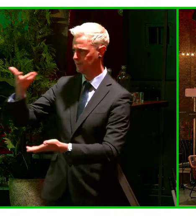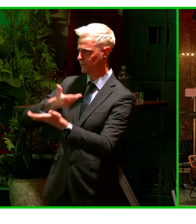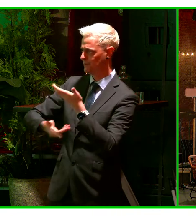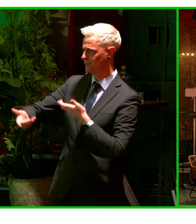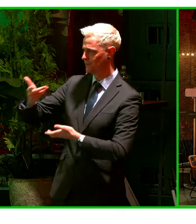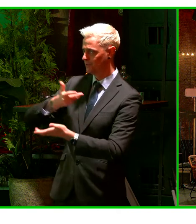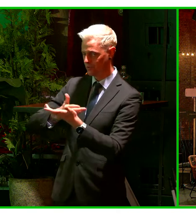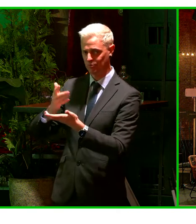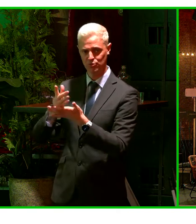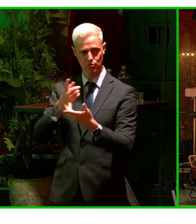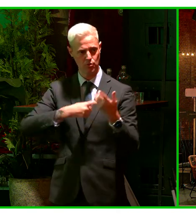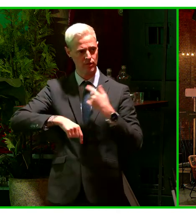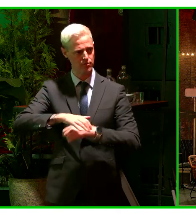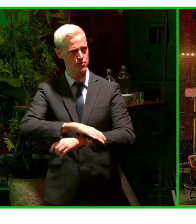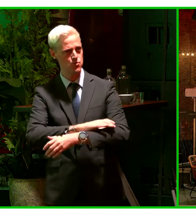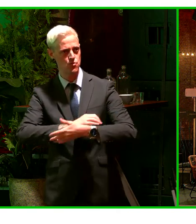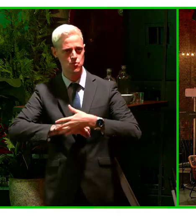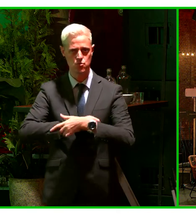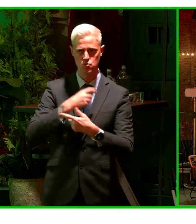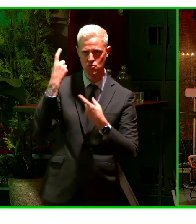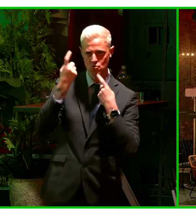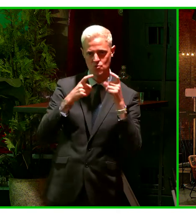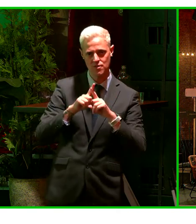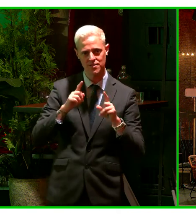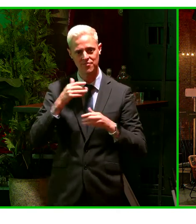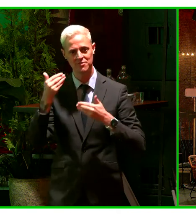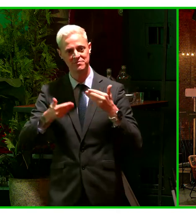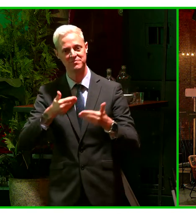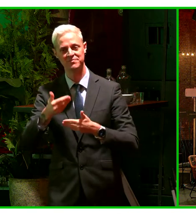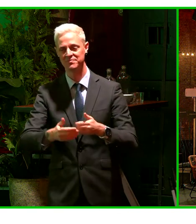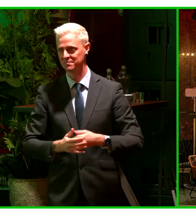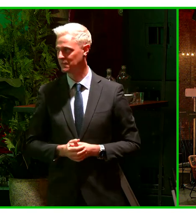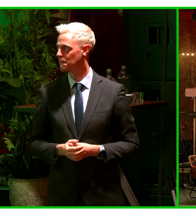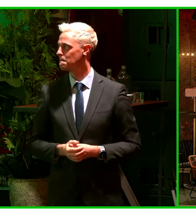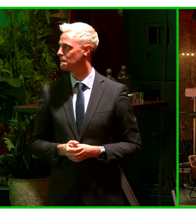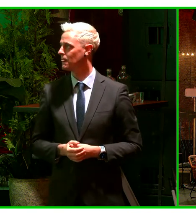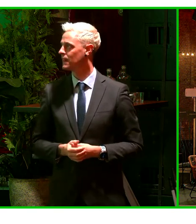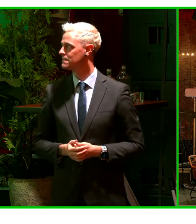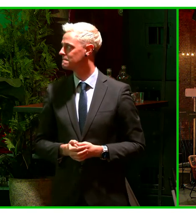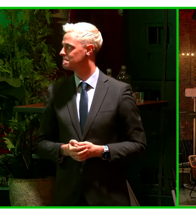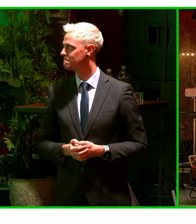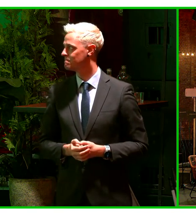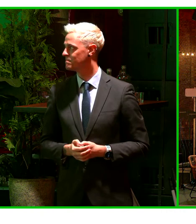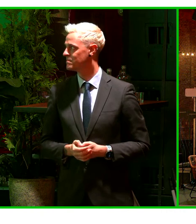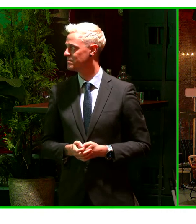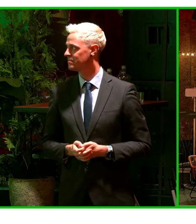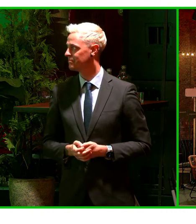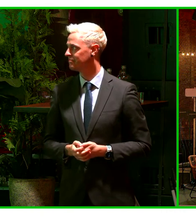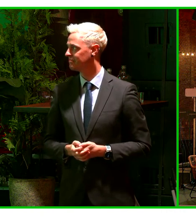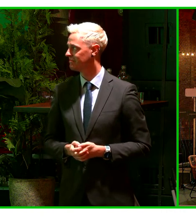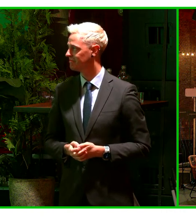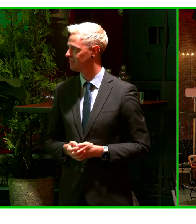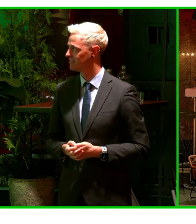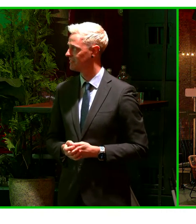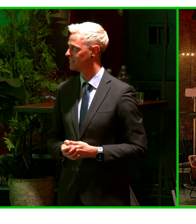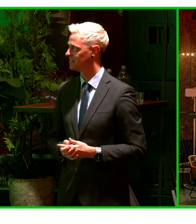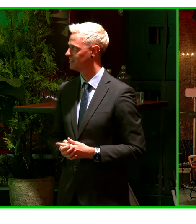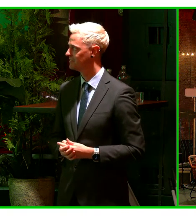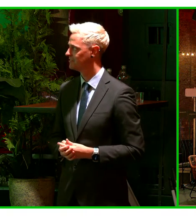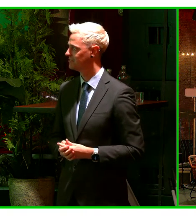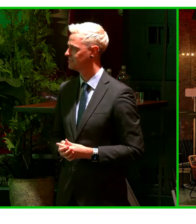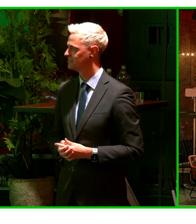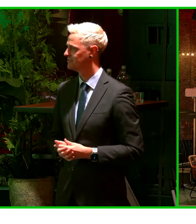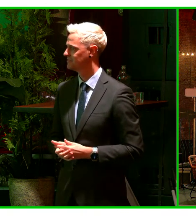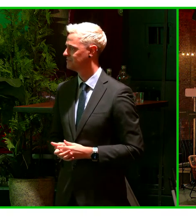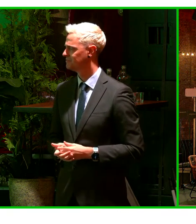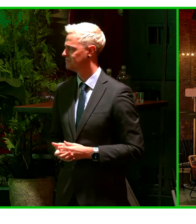all agree. But I'm sure we can get there. I'm going with Johnny on the 1.5 degrees. I've got to be glass half full, even if I've got my doubts as